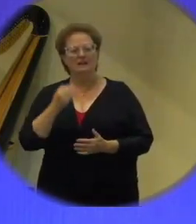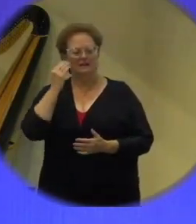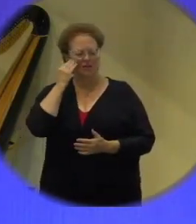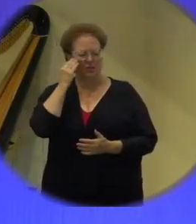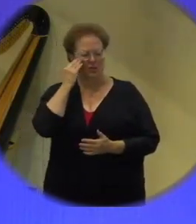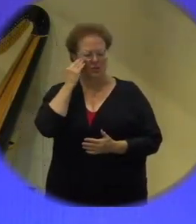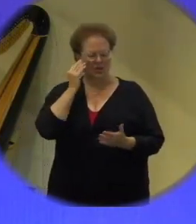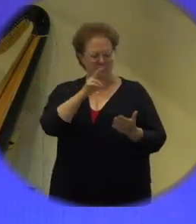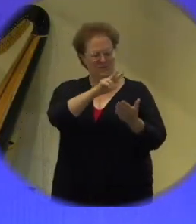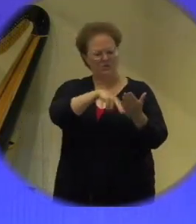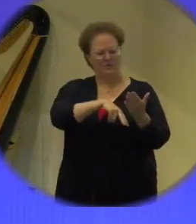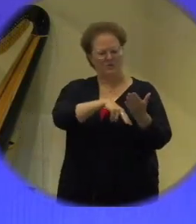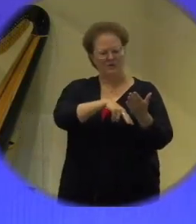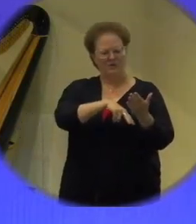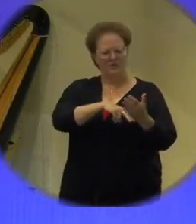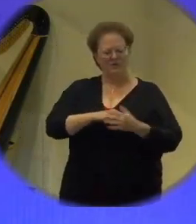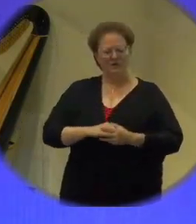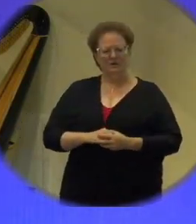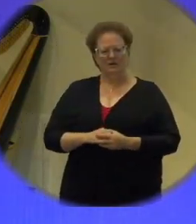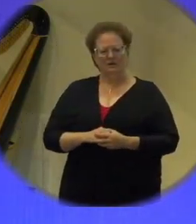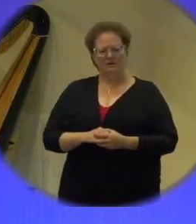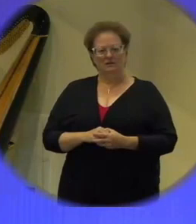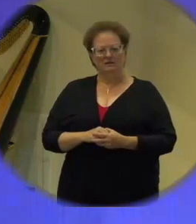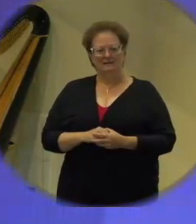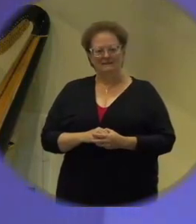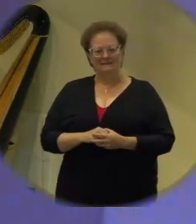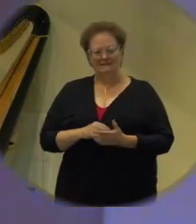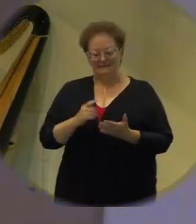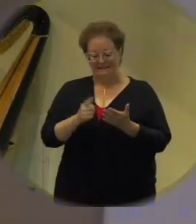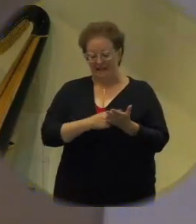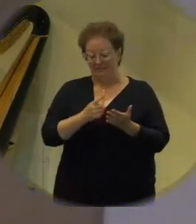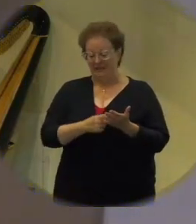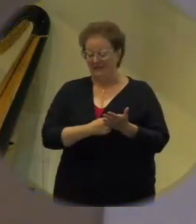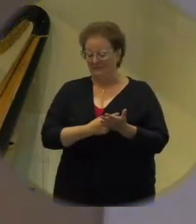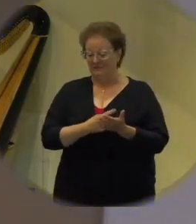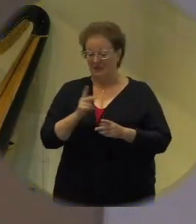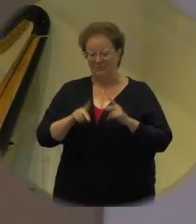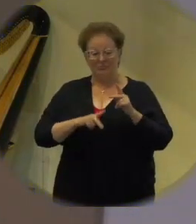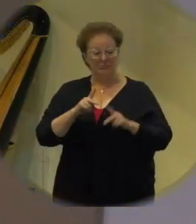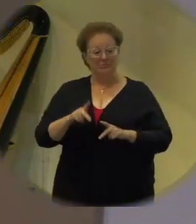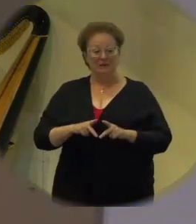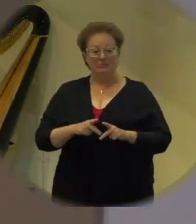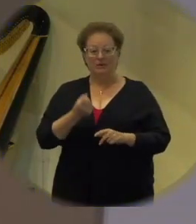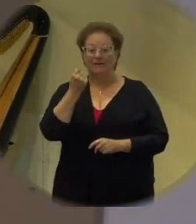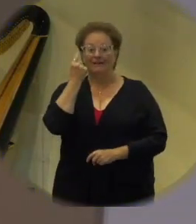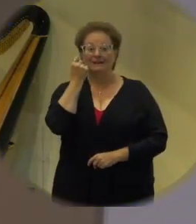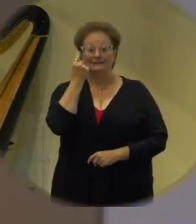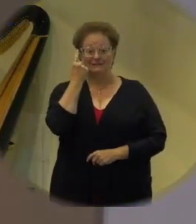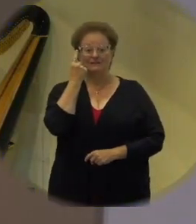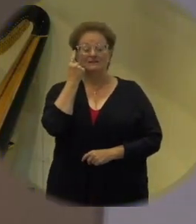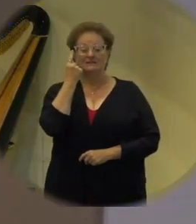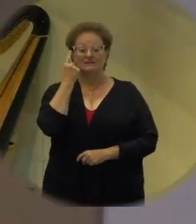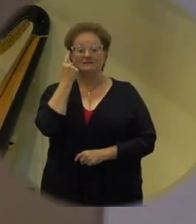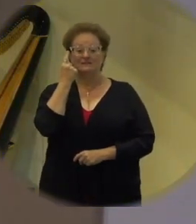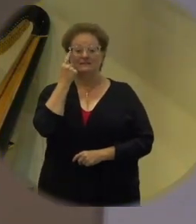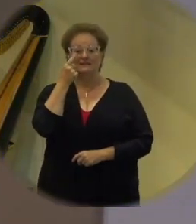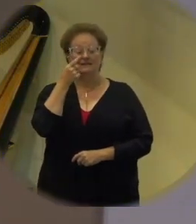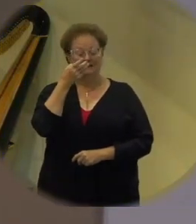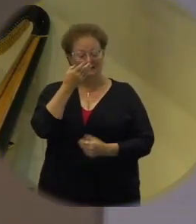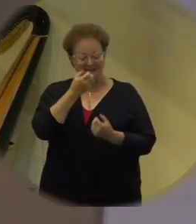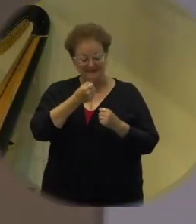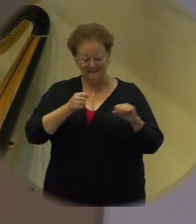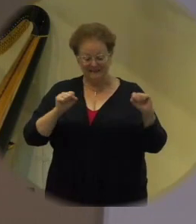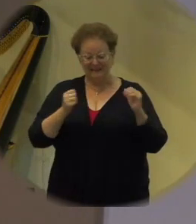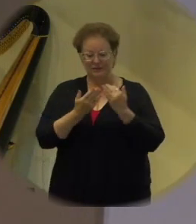seeing what I call sanctified solitude, which means when people really understand that they are saved by